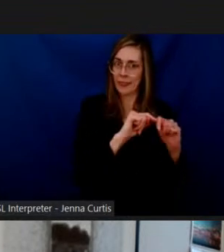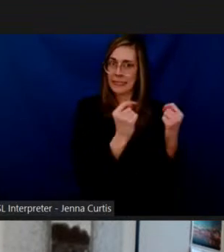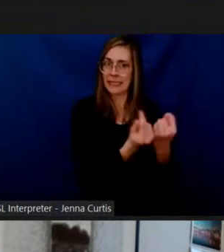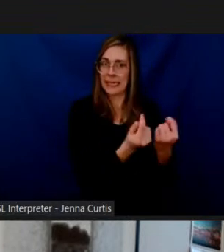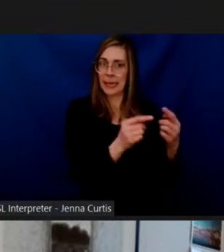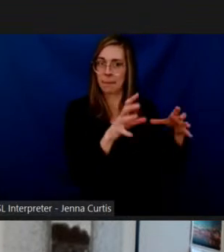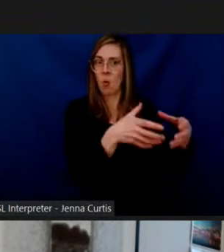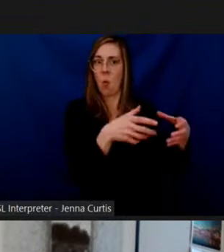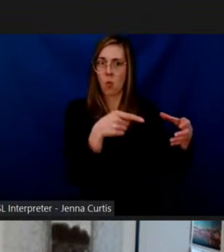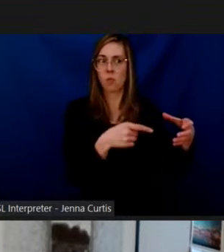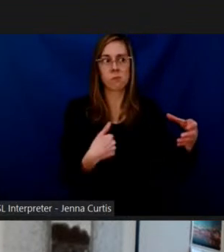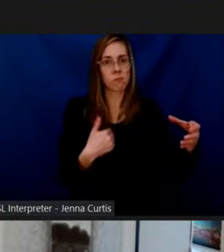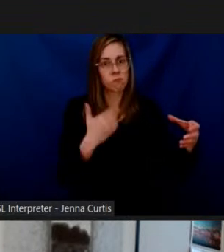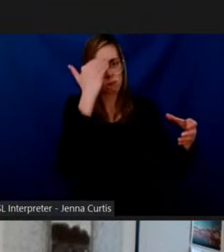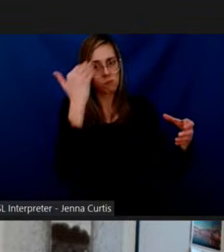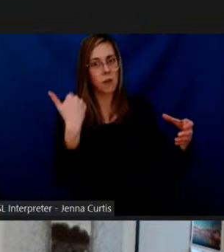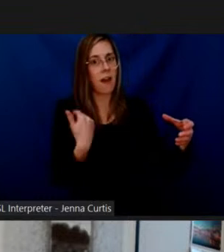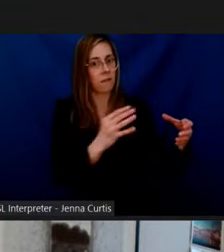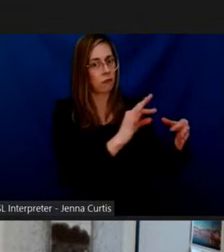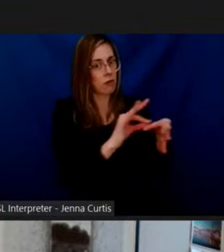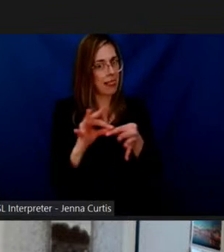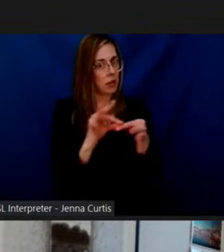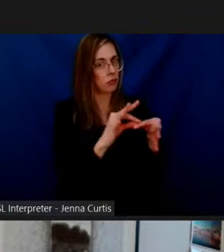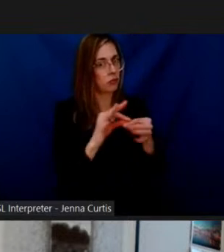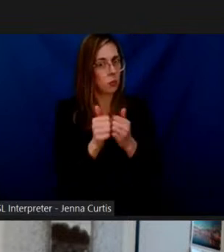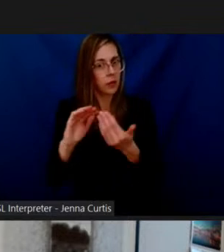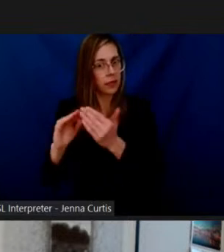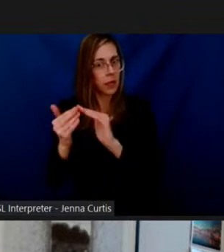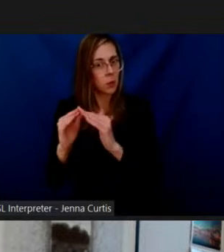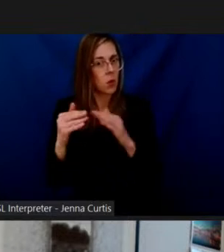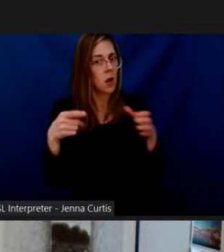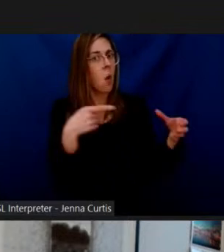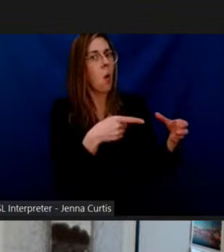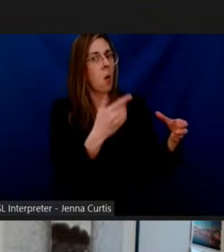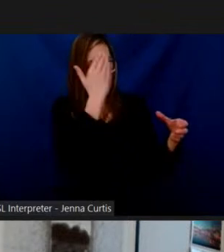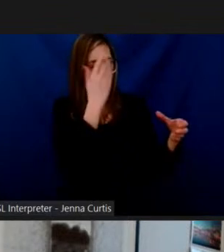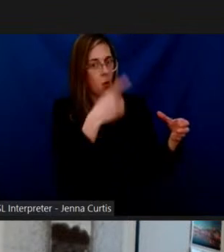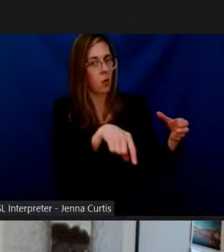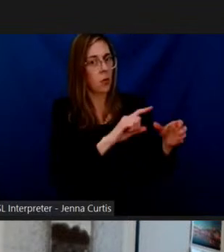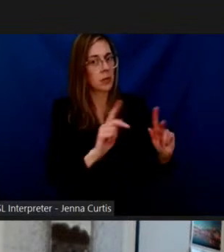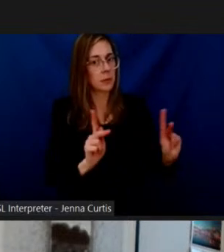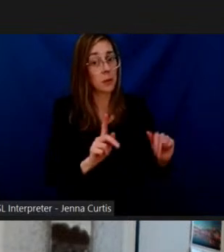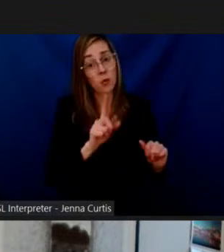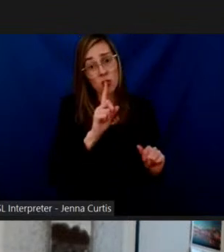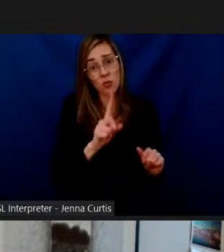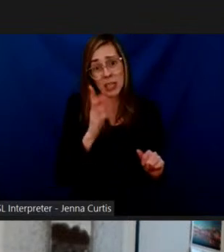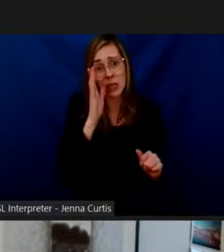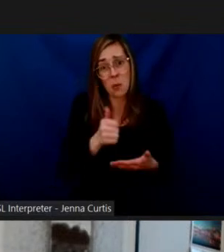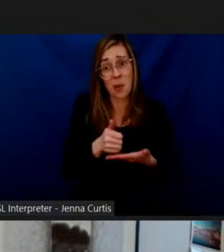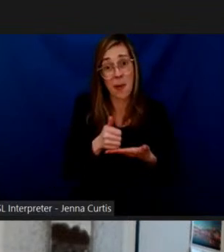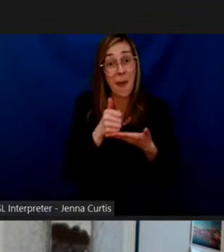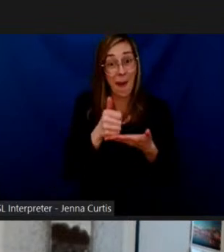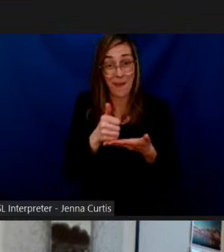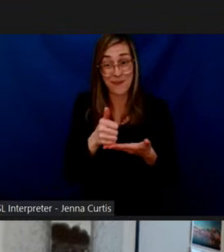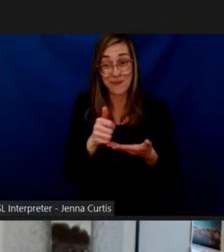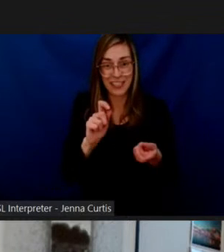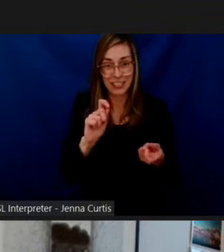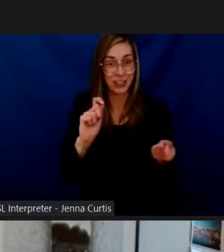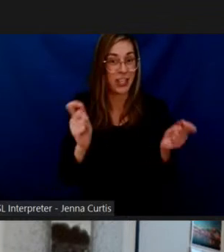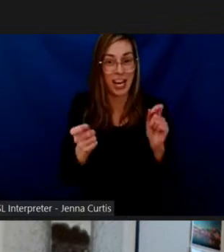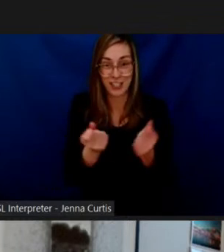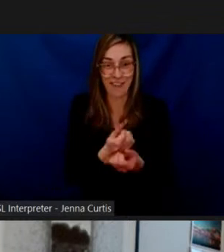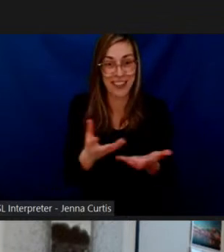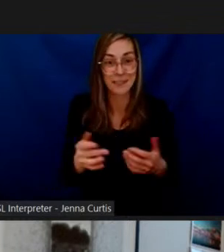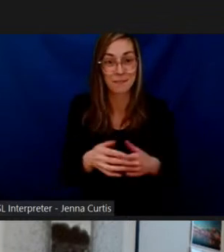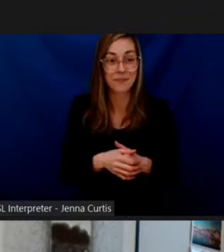has a relationship with the people around the community, it really changes the entire dynamic. So again, Jeff